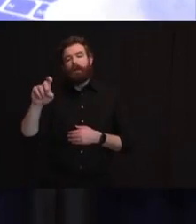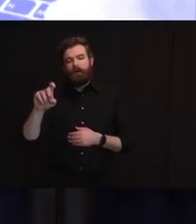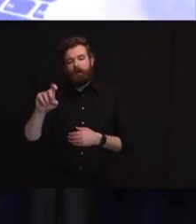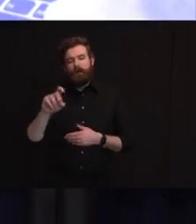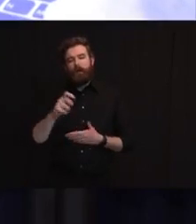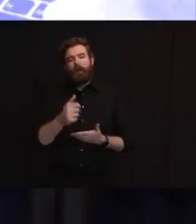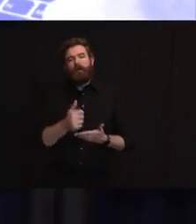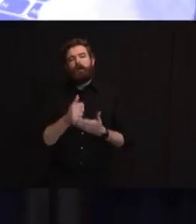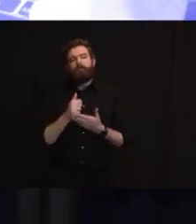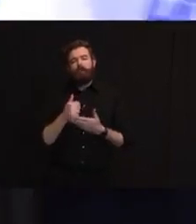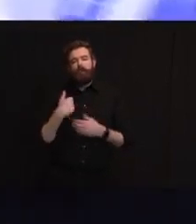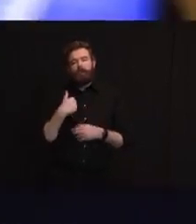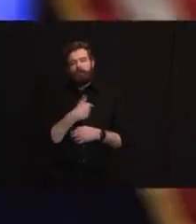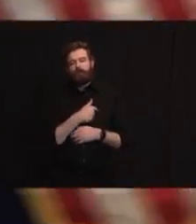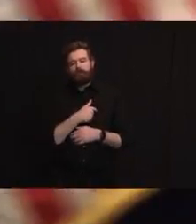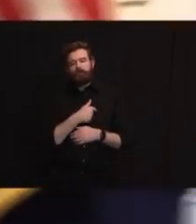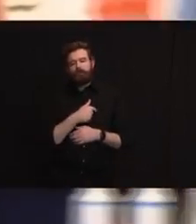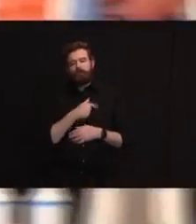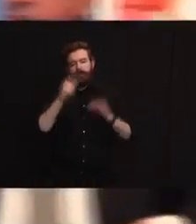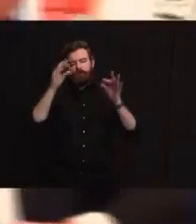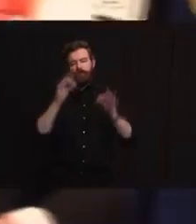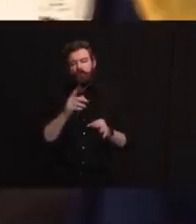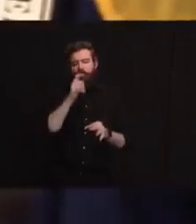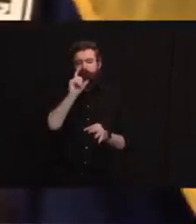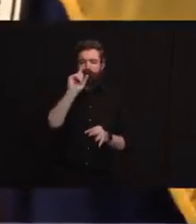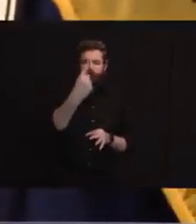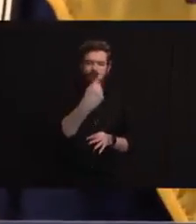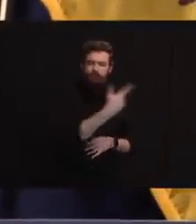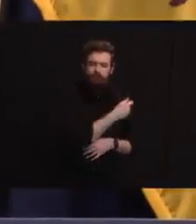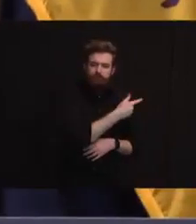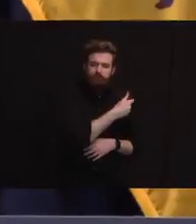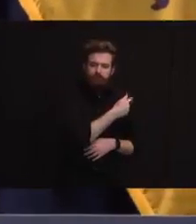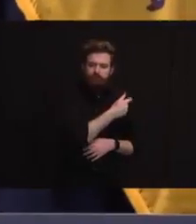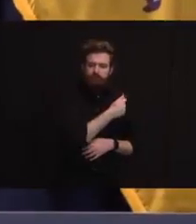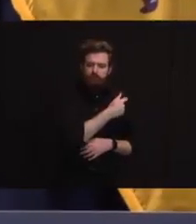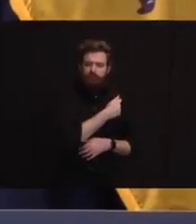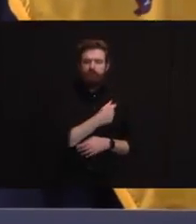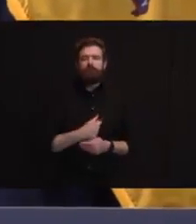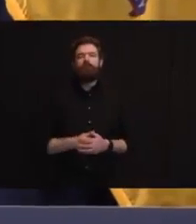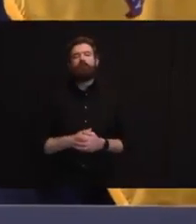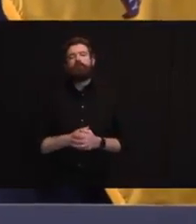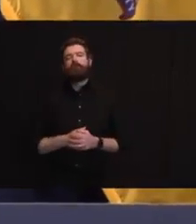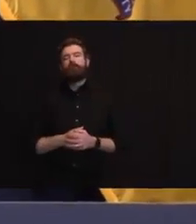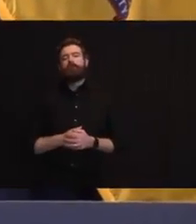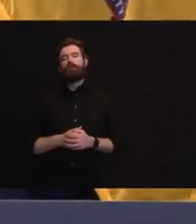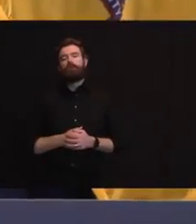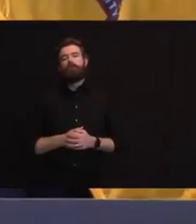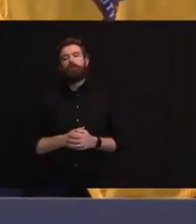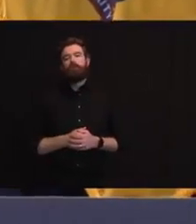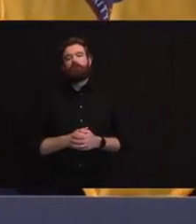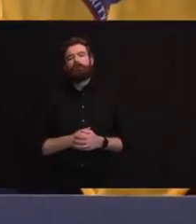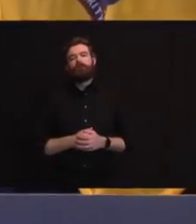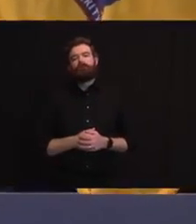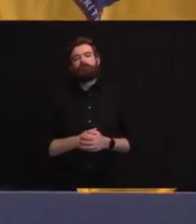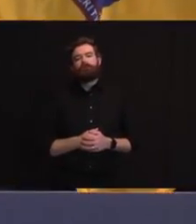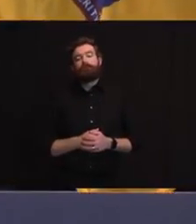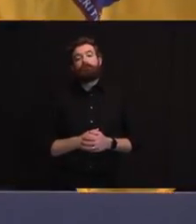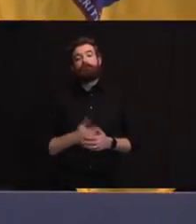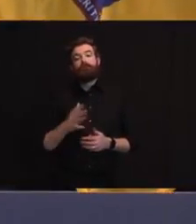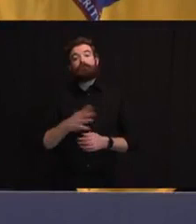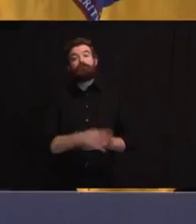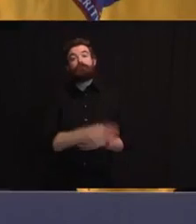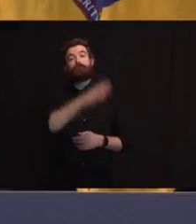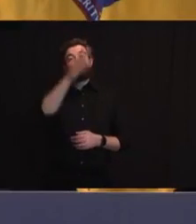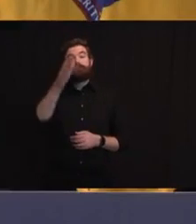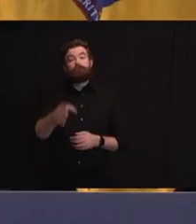Thank you for that. Let's go to Mike, and then we'll come back to Ashley. Is that you? Nice to see you. Mike, we'll hit you, and then we'll come back to Ashley. Good afternoon. Thank you. Nice to see you.